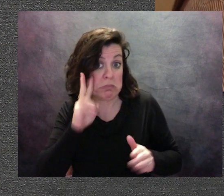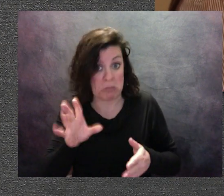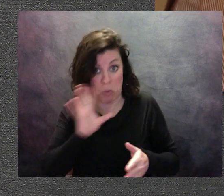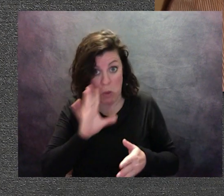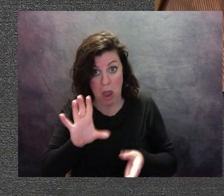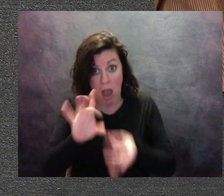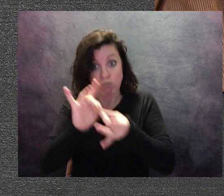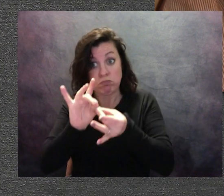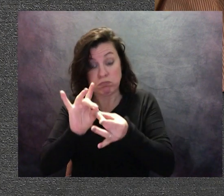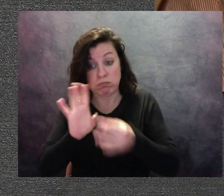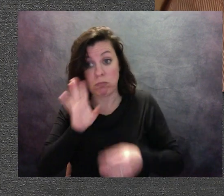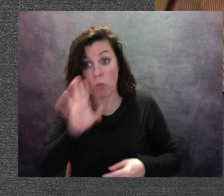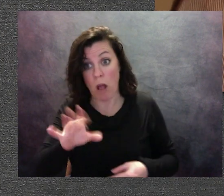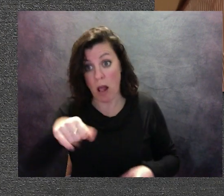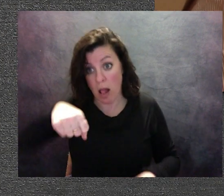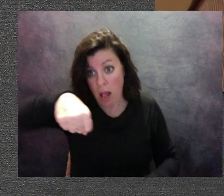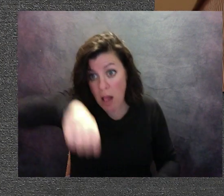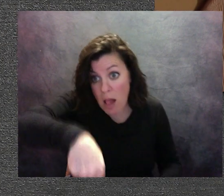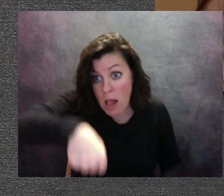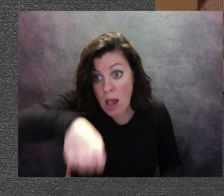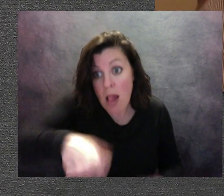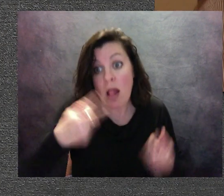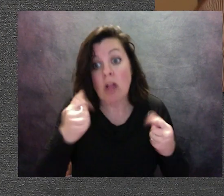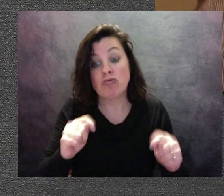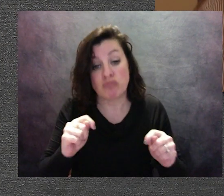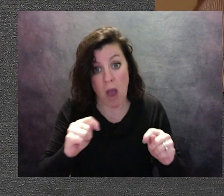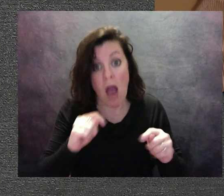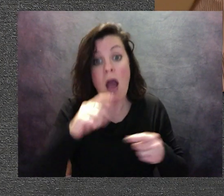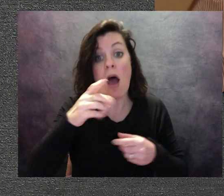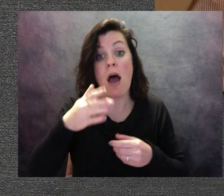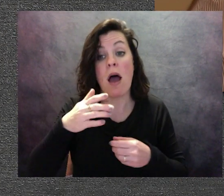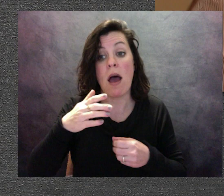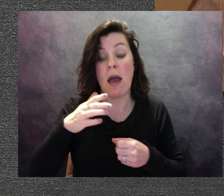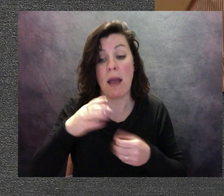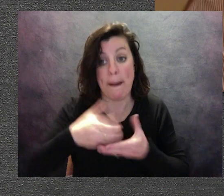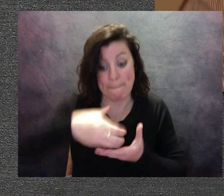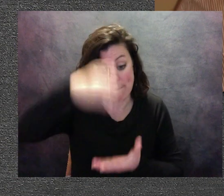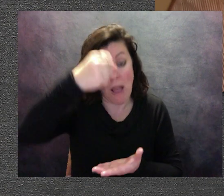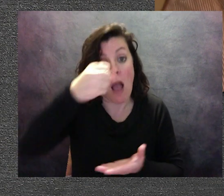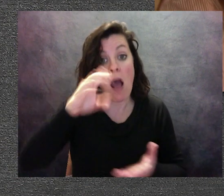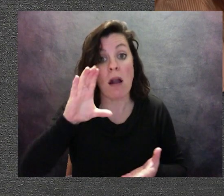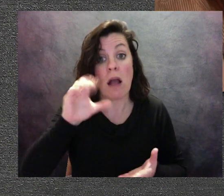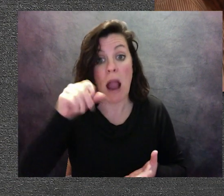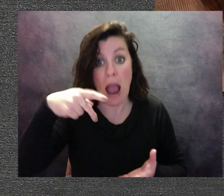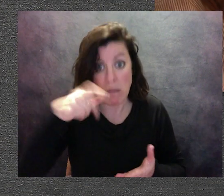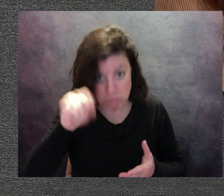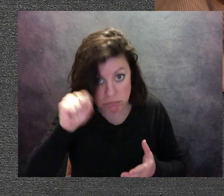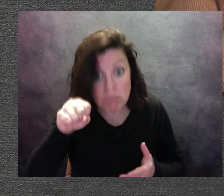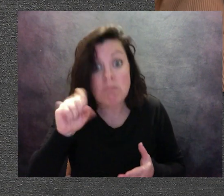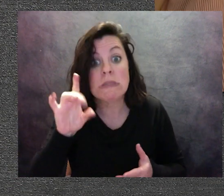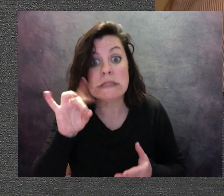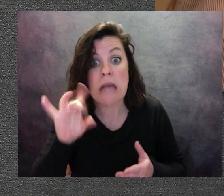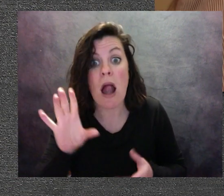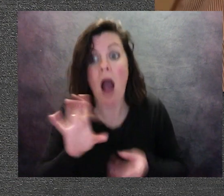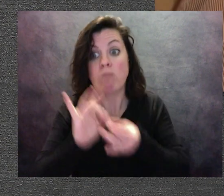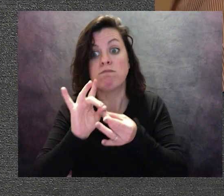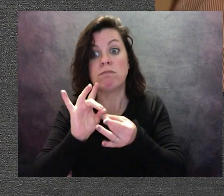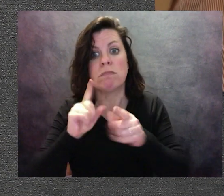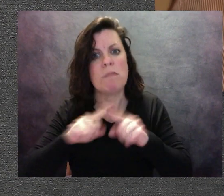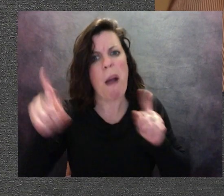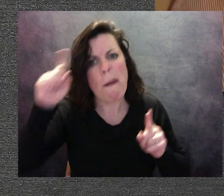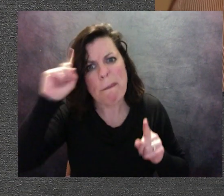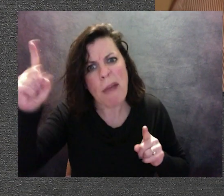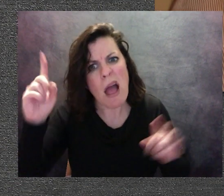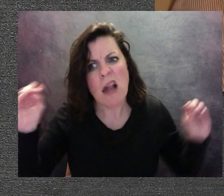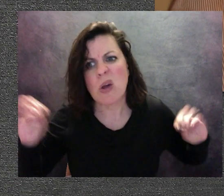out. Up comes the bottle cap, but not the penny. He tries again. Still no